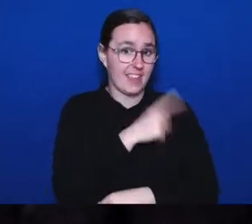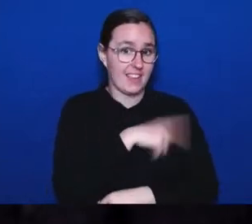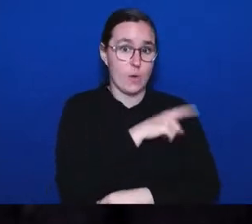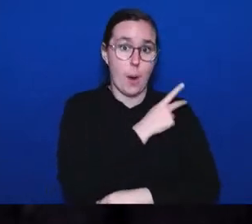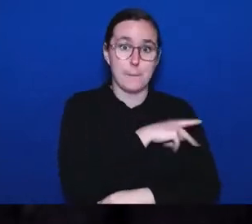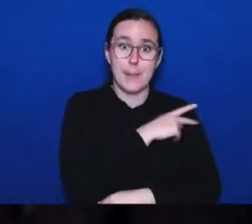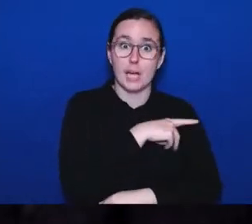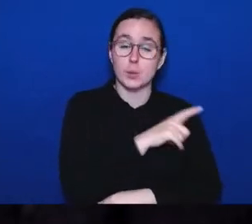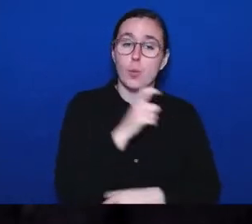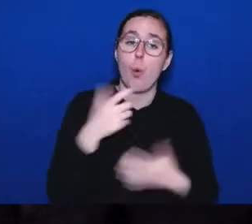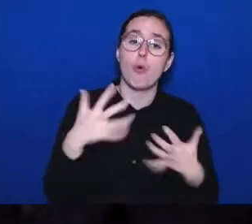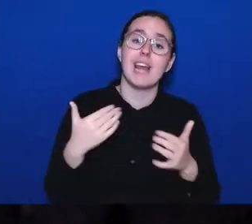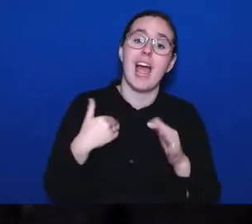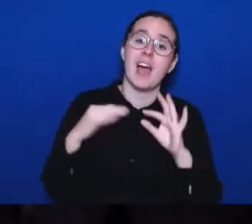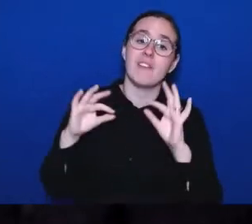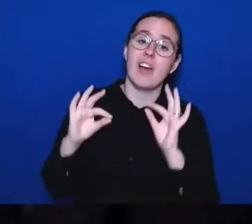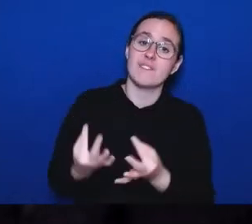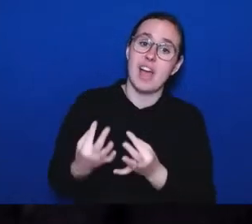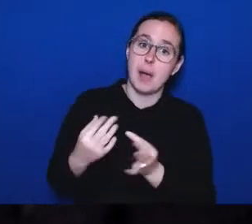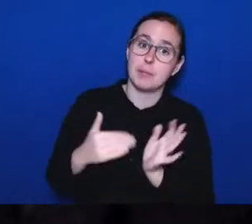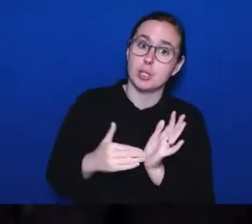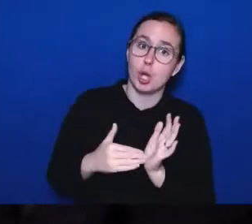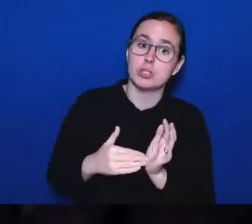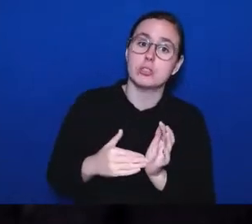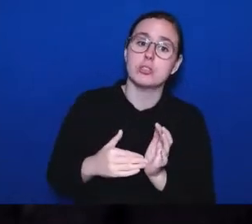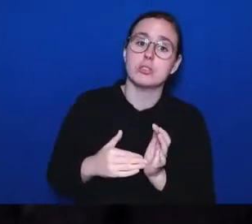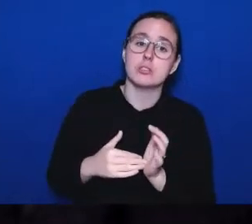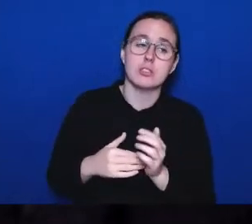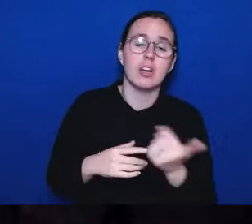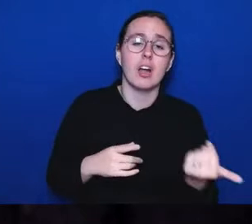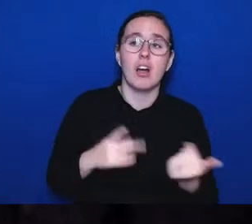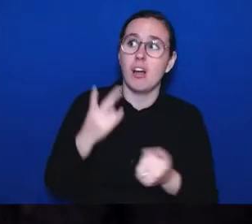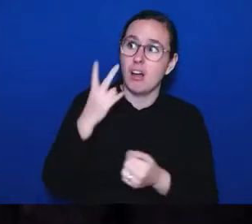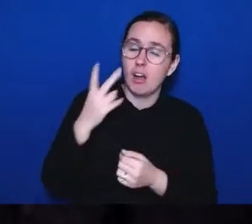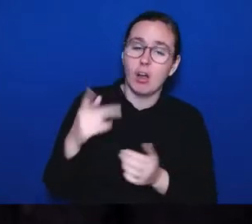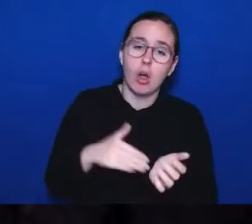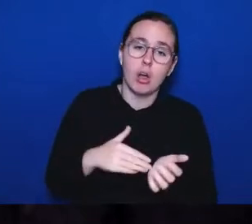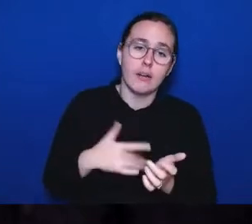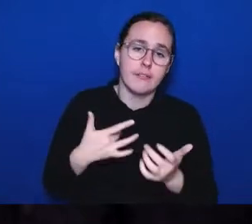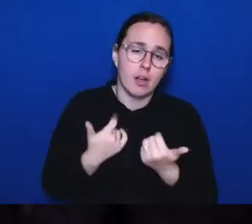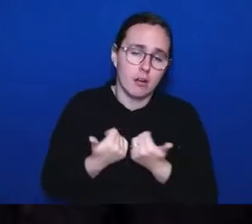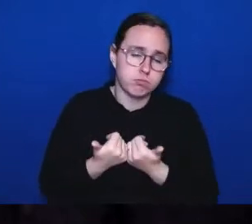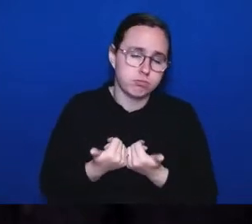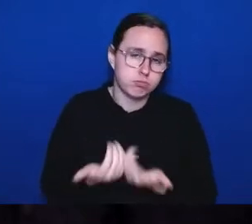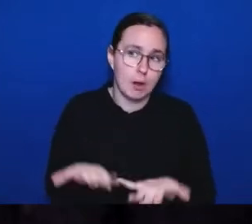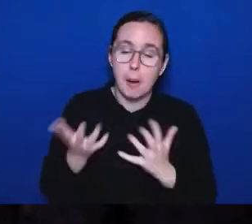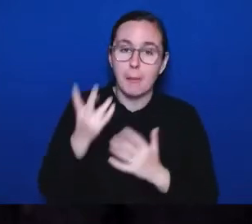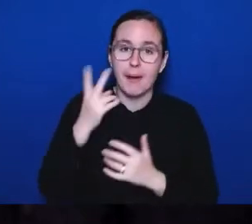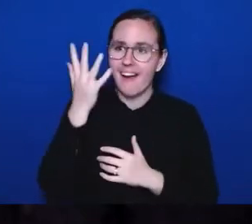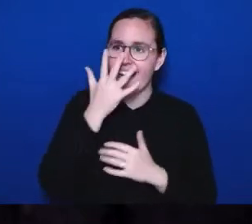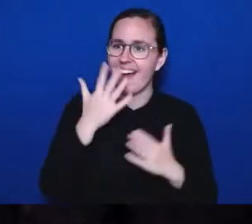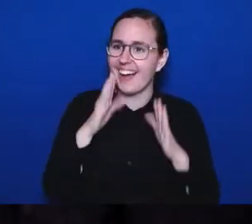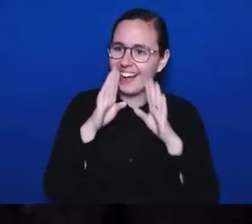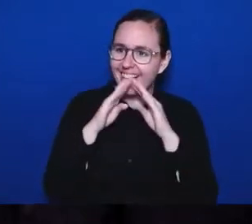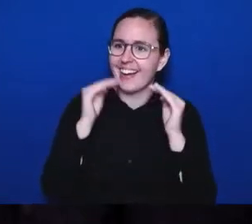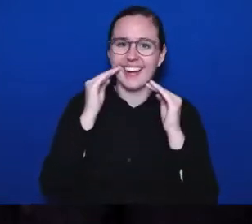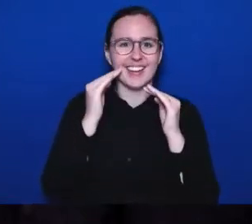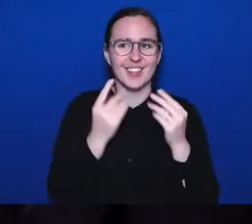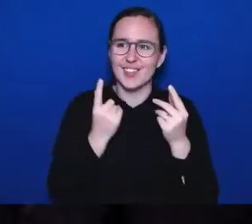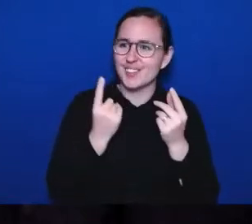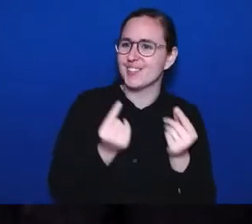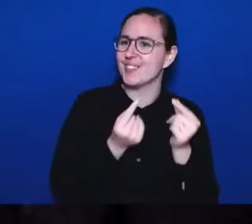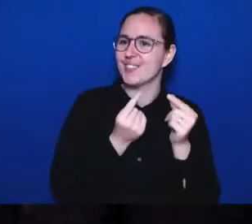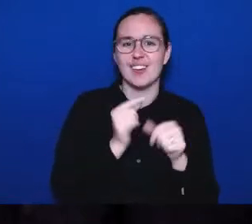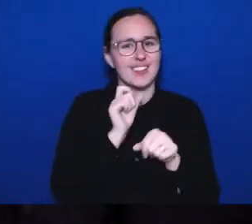a lot of family doctors have been facing, and addressing the overhead and the rising costs of business is a major one in this